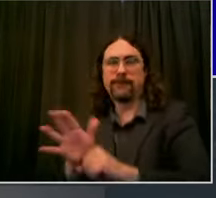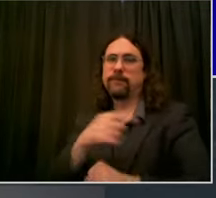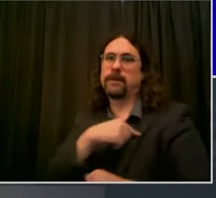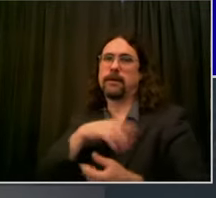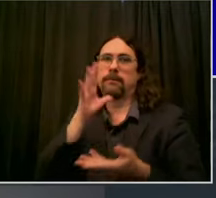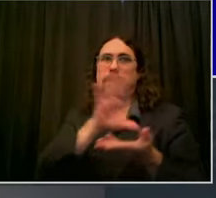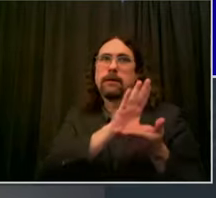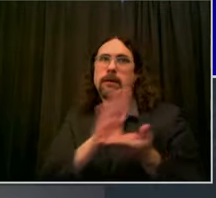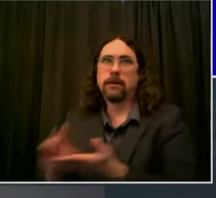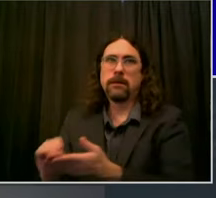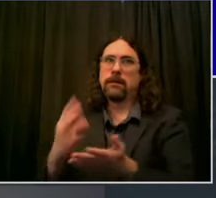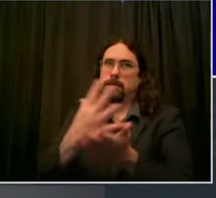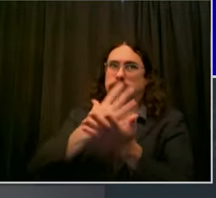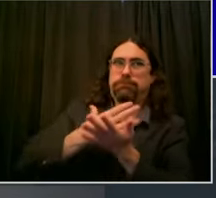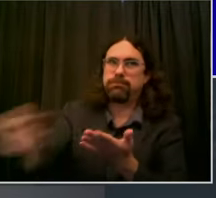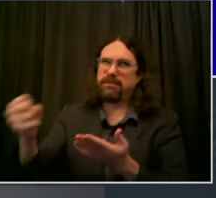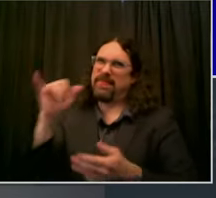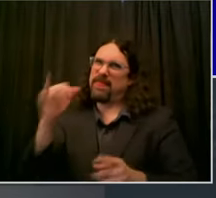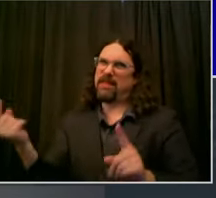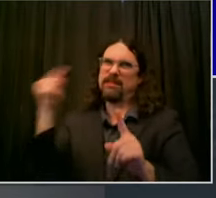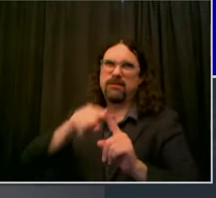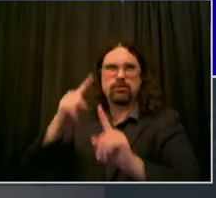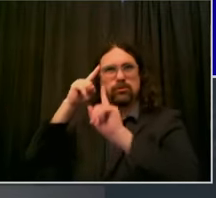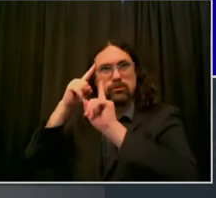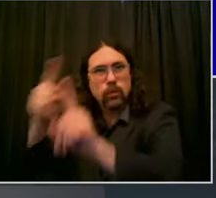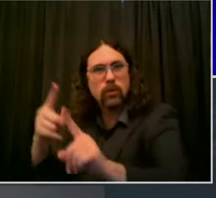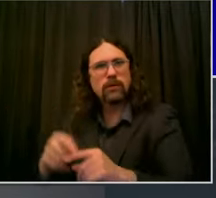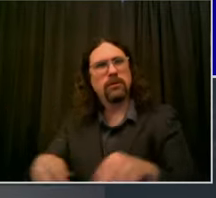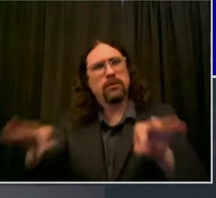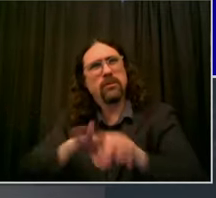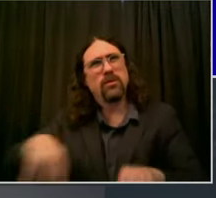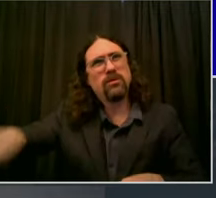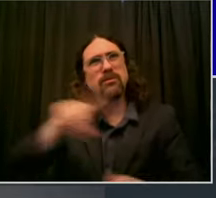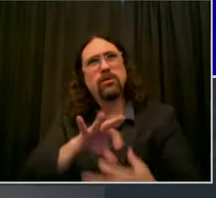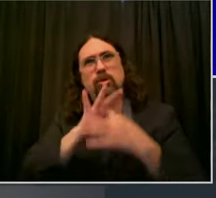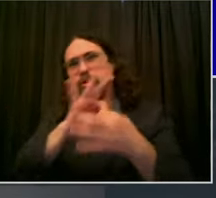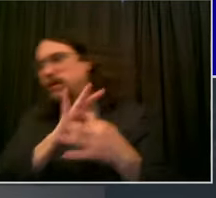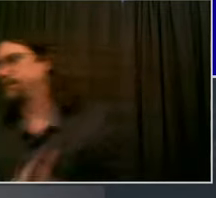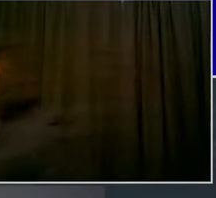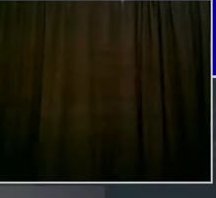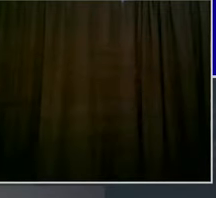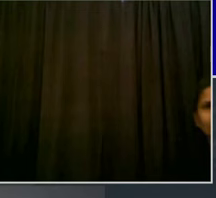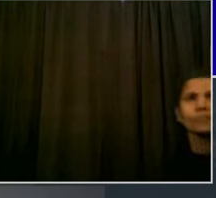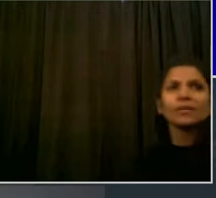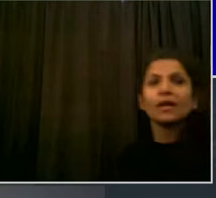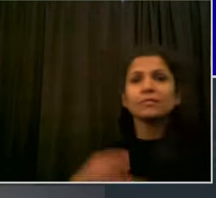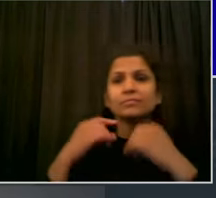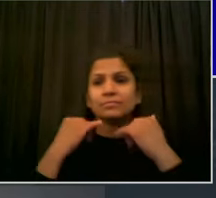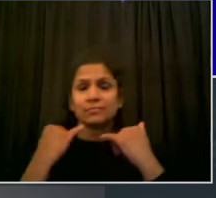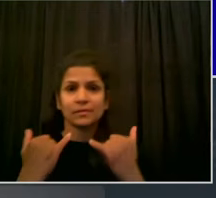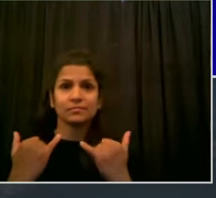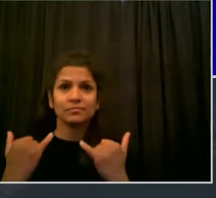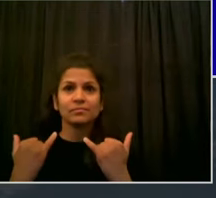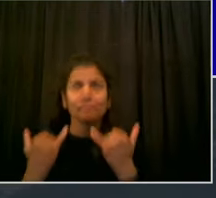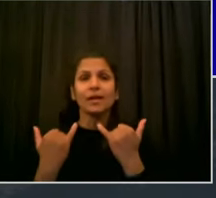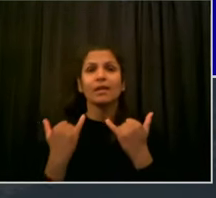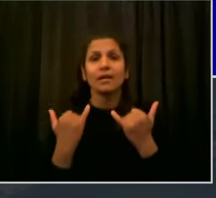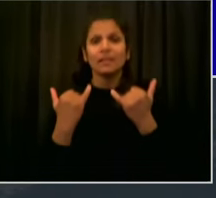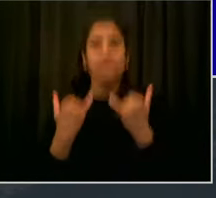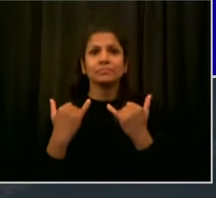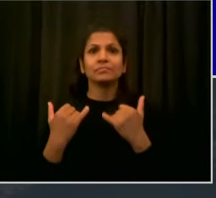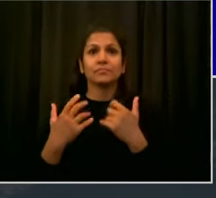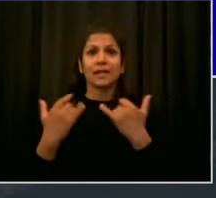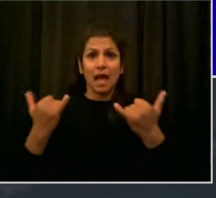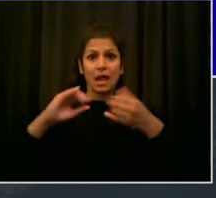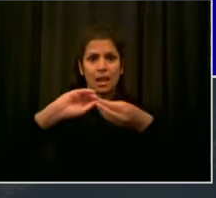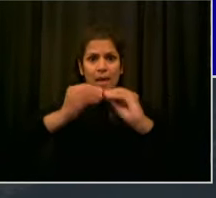the name of this game. Let me talk to you about our thresholds, our indicators that we talk about each day to tell you